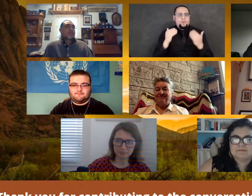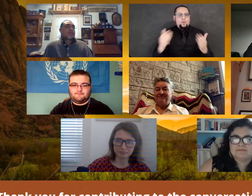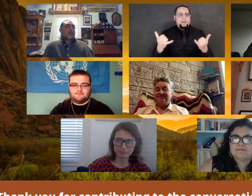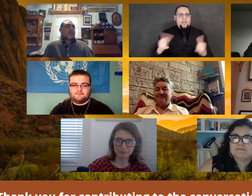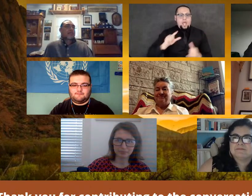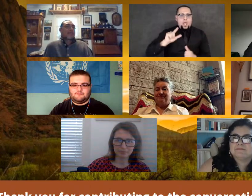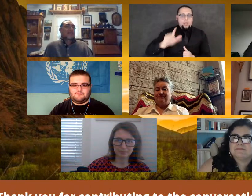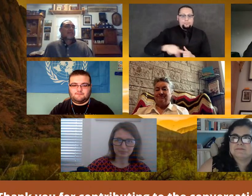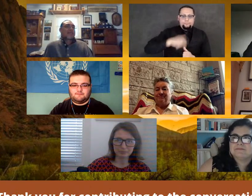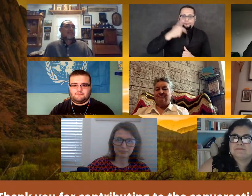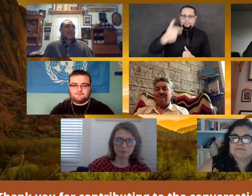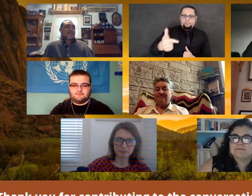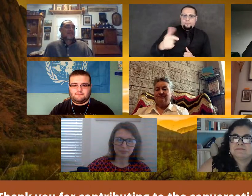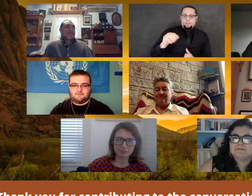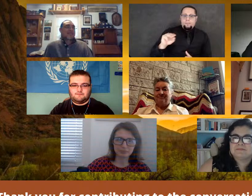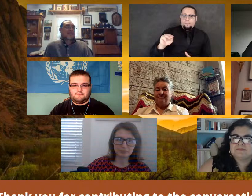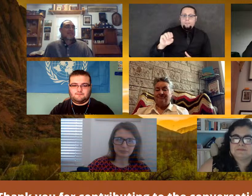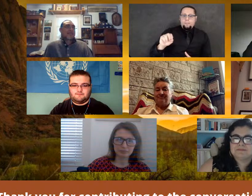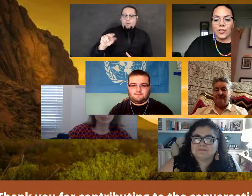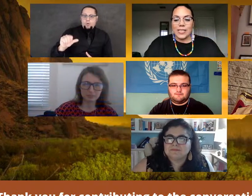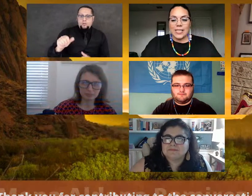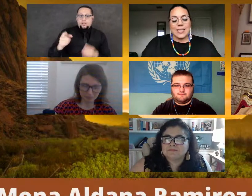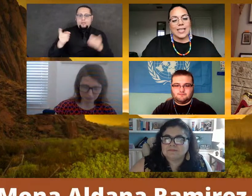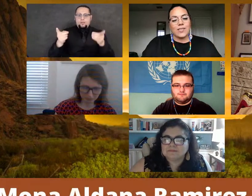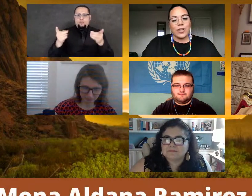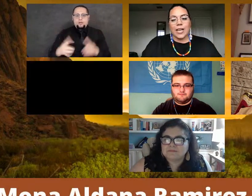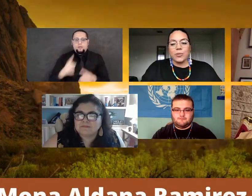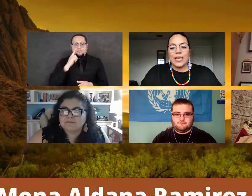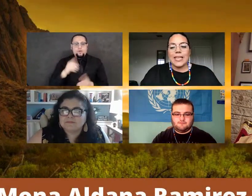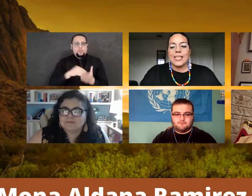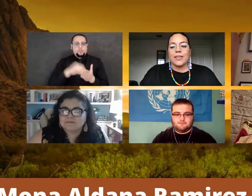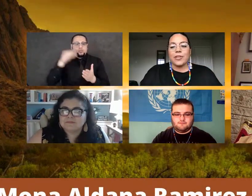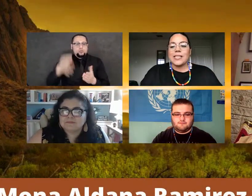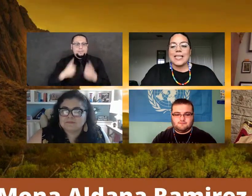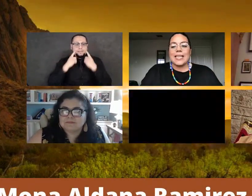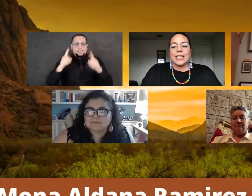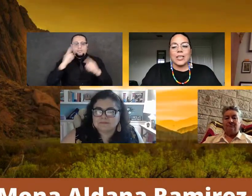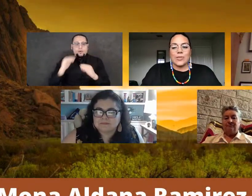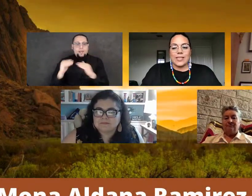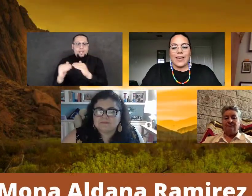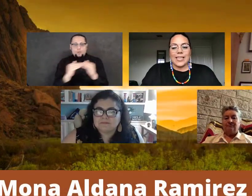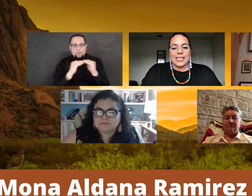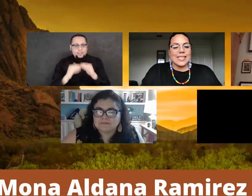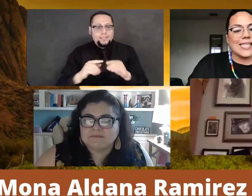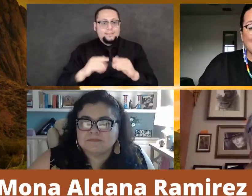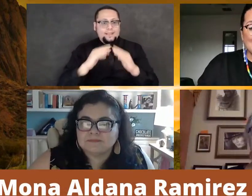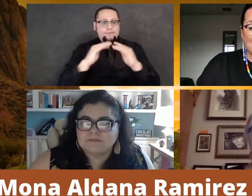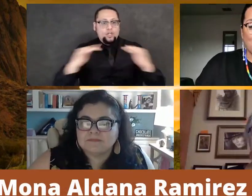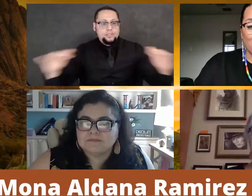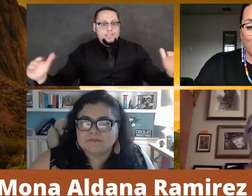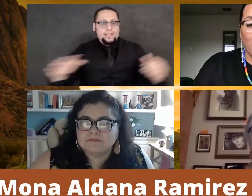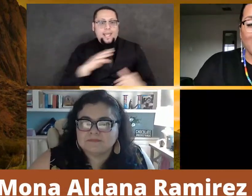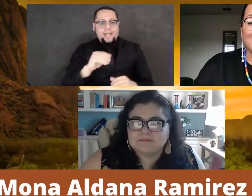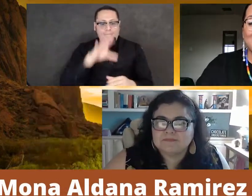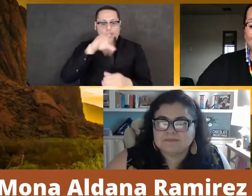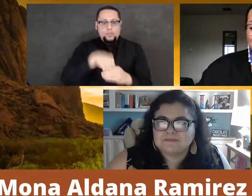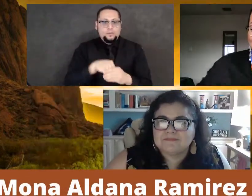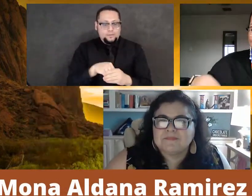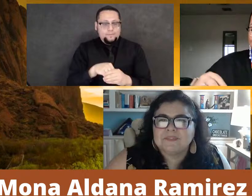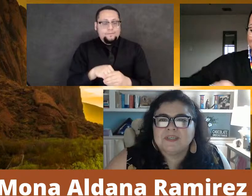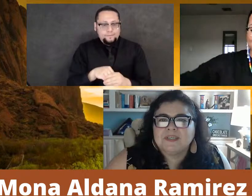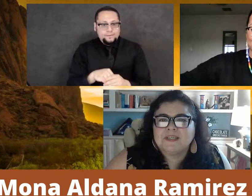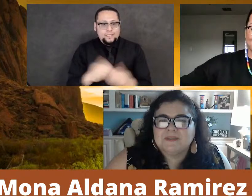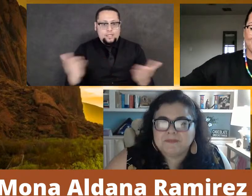pass it over to Mona, the Director of Student Success for Equity, Diversity, and Inclusive Excellence at San Antonio College.